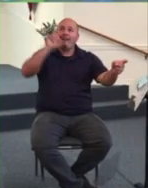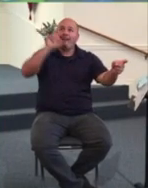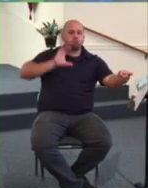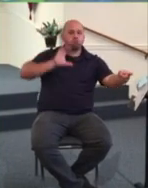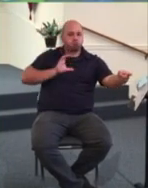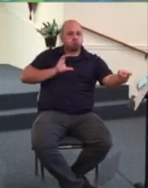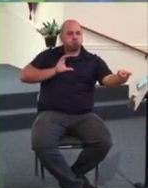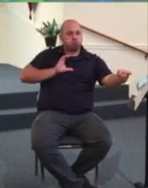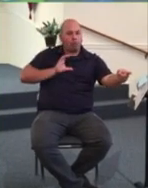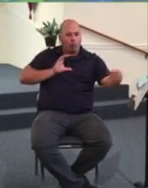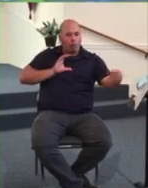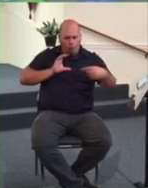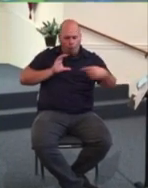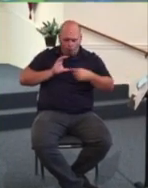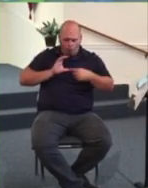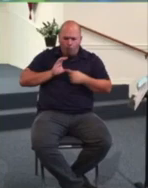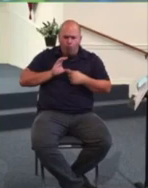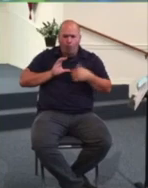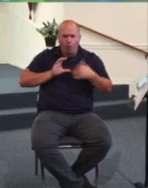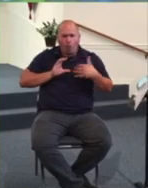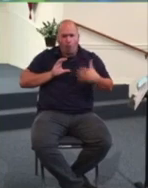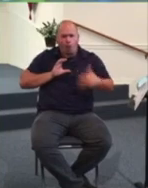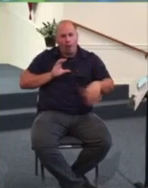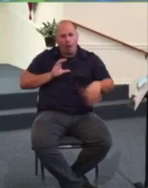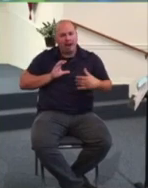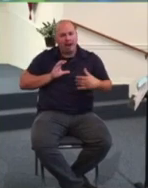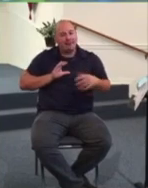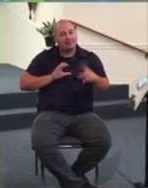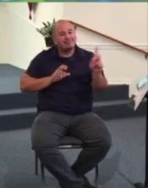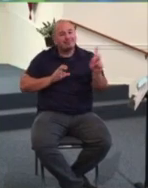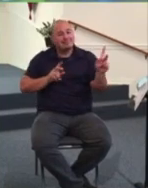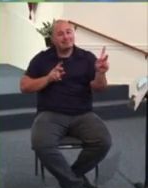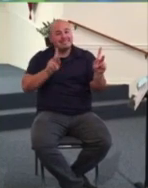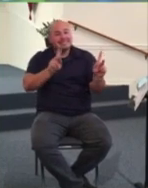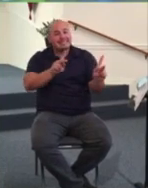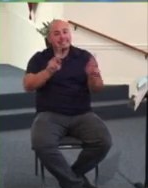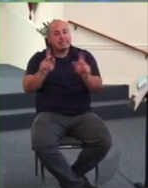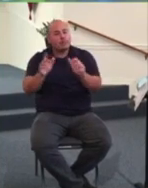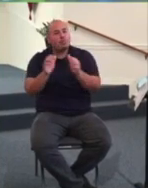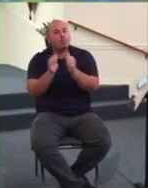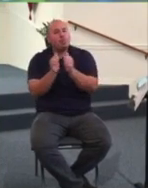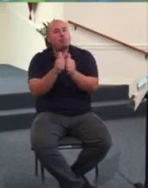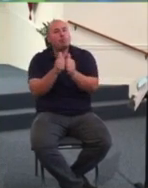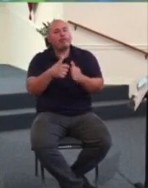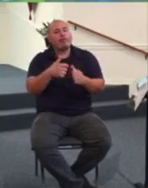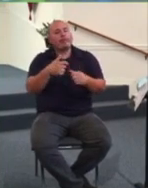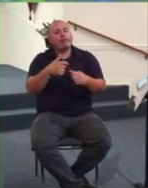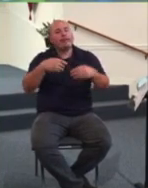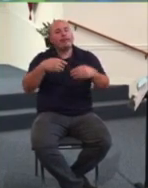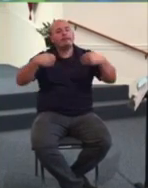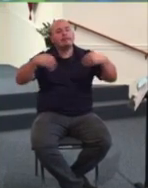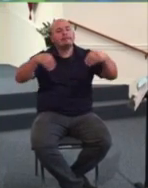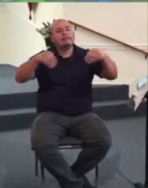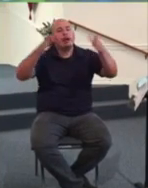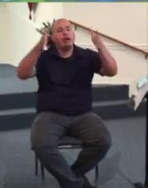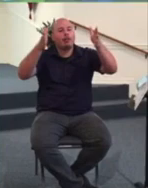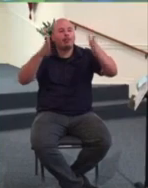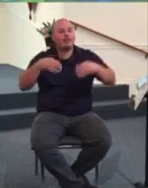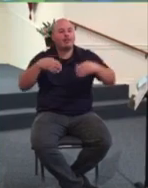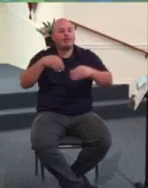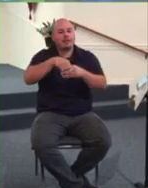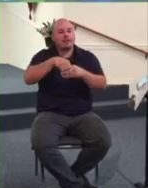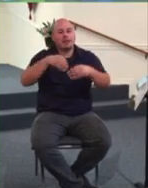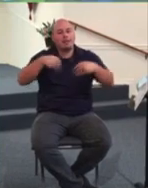of grain, and this merchant, he doesn't, you know, kind of fill your jug and then give it back to you 9/10 full and say, well, that's good enough. No, he fills it to the